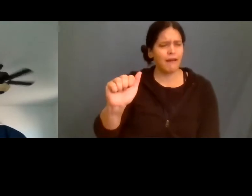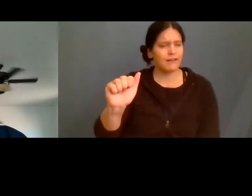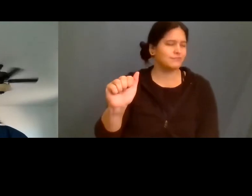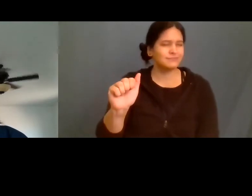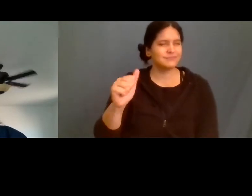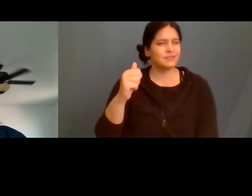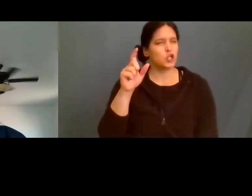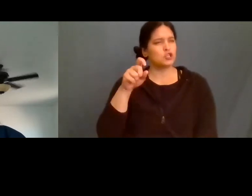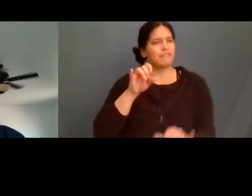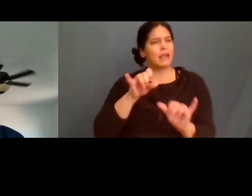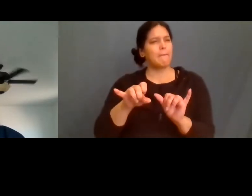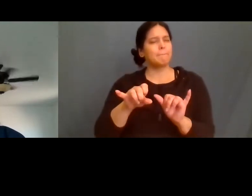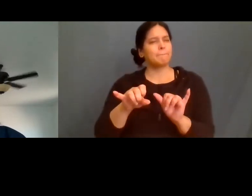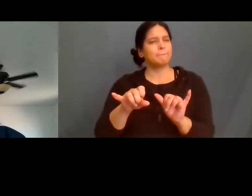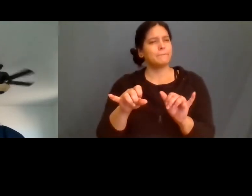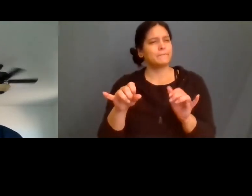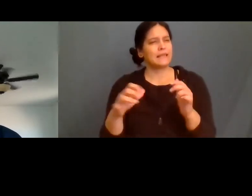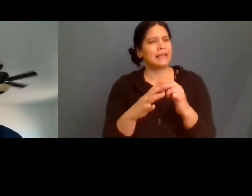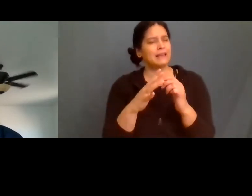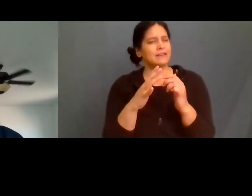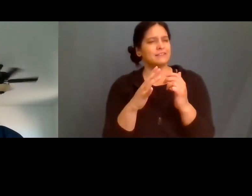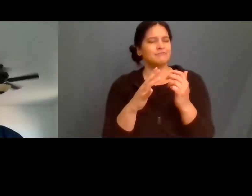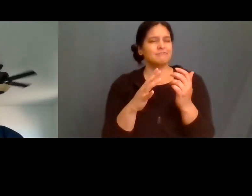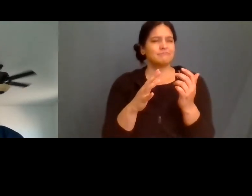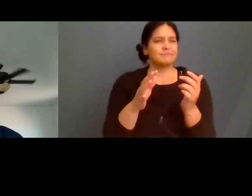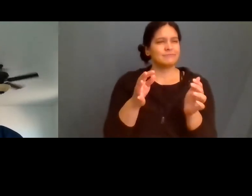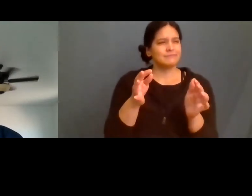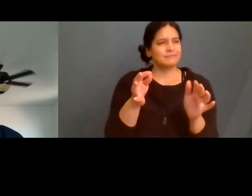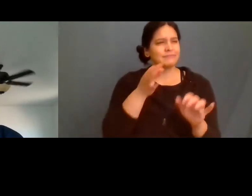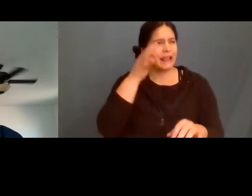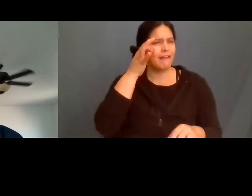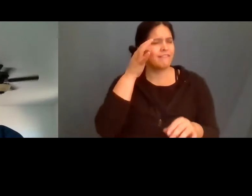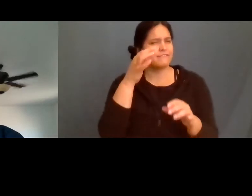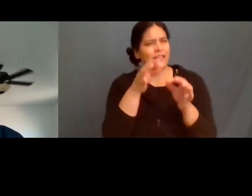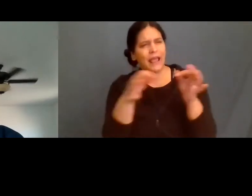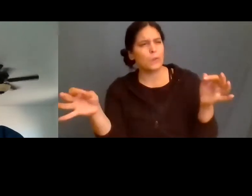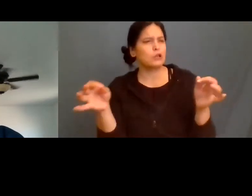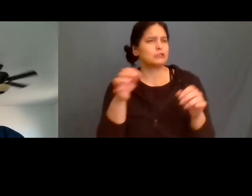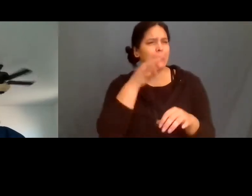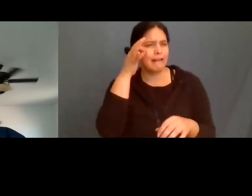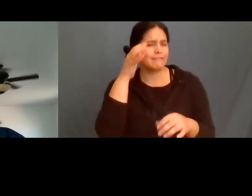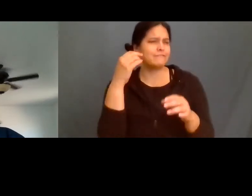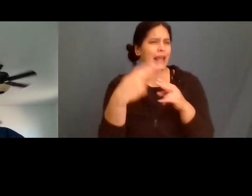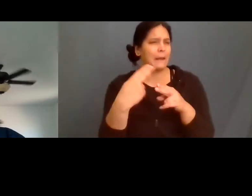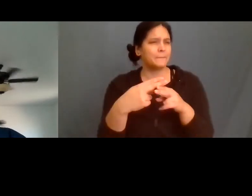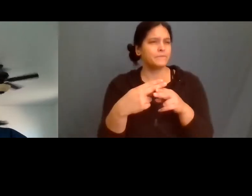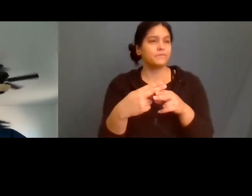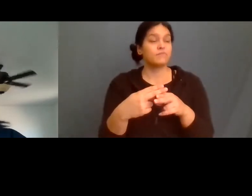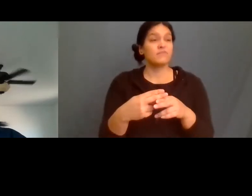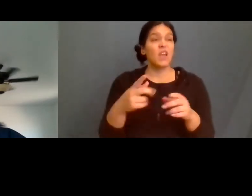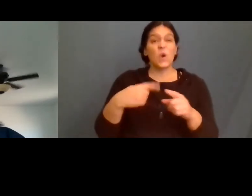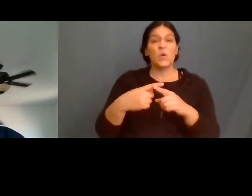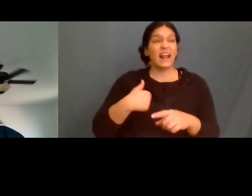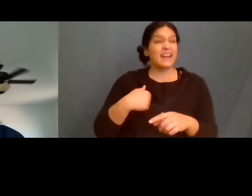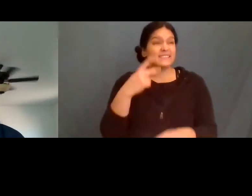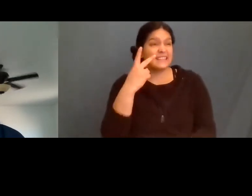I see that Little House on the Prairie movie, every now and then I always tell my kids, that's how I went to school, you know, that's no biggie, you